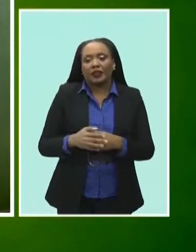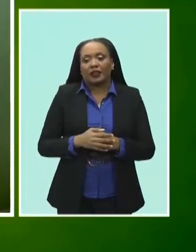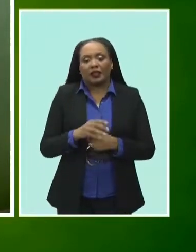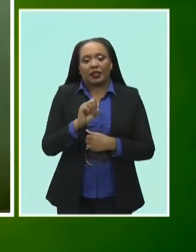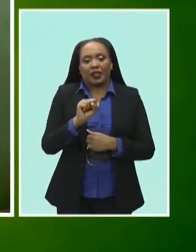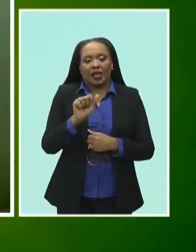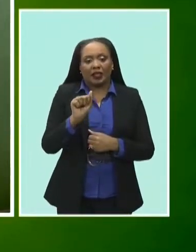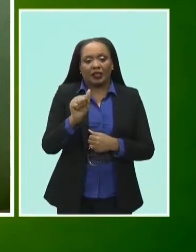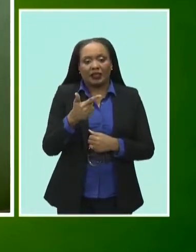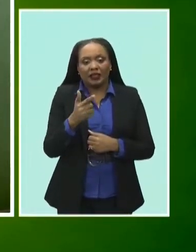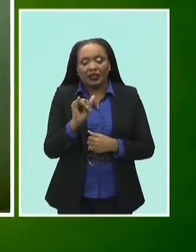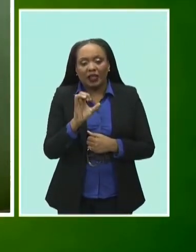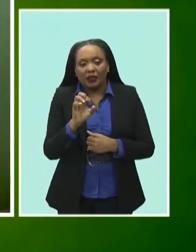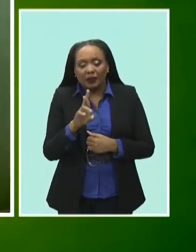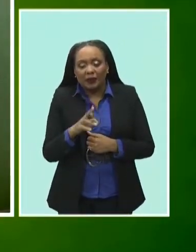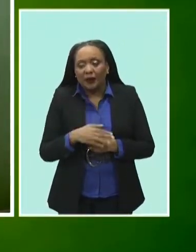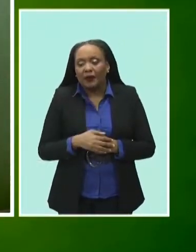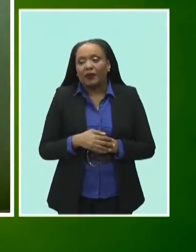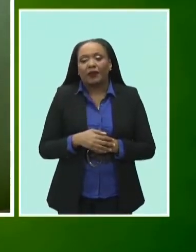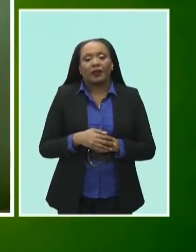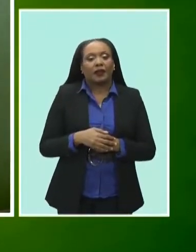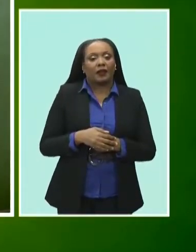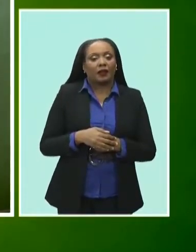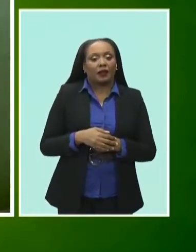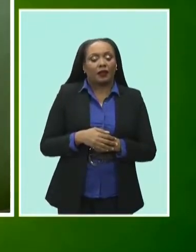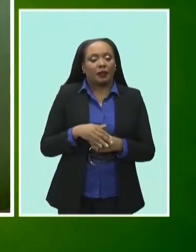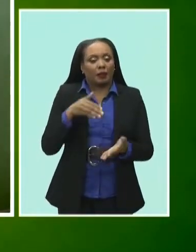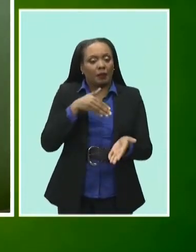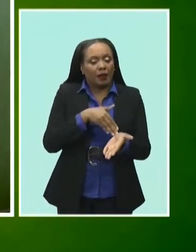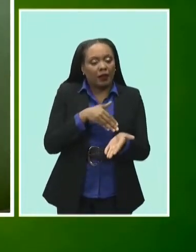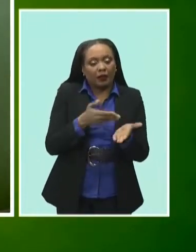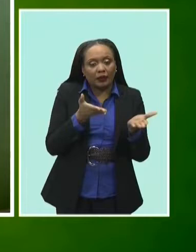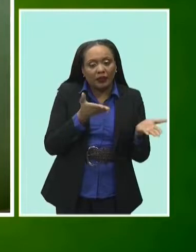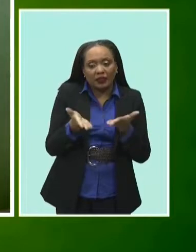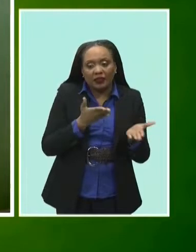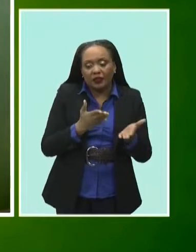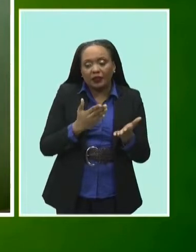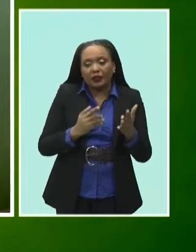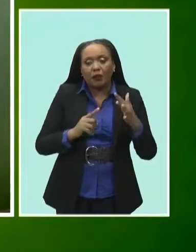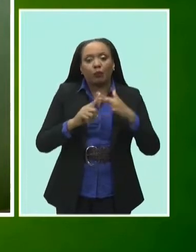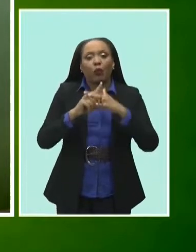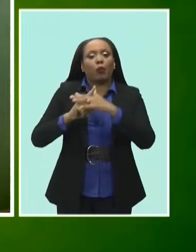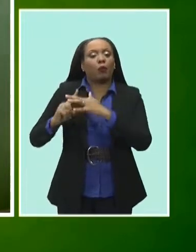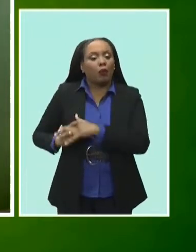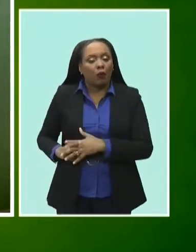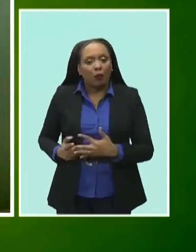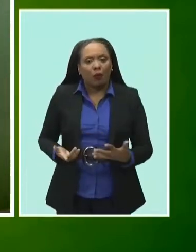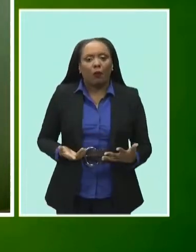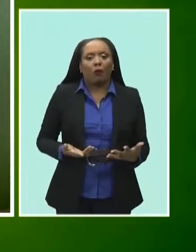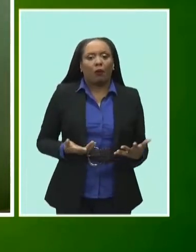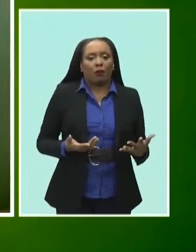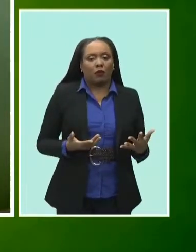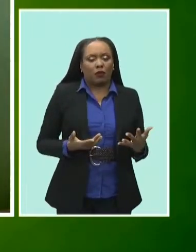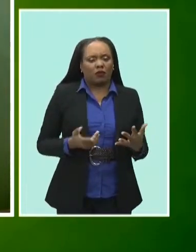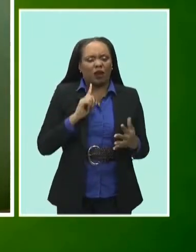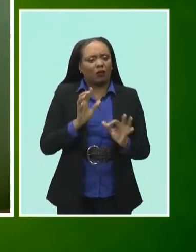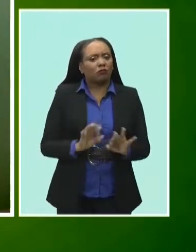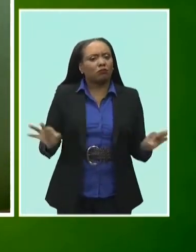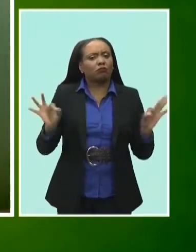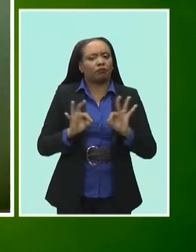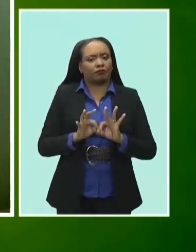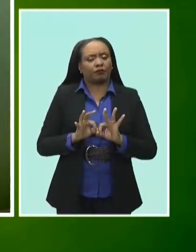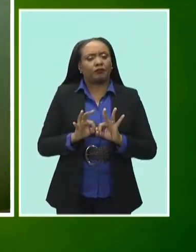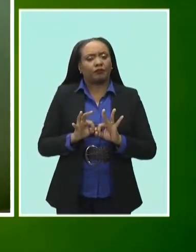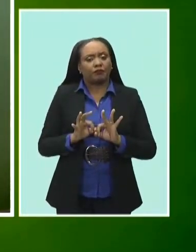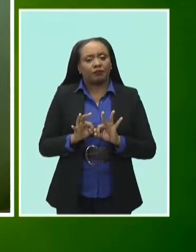seeing medical services, not just medical education, but medical services coming up as a key factor in